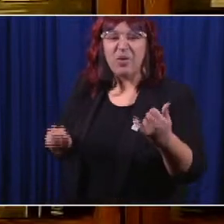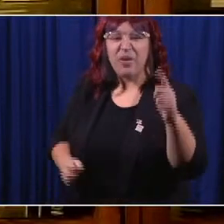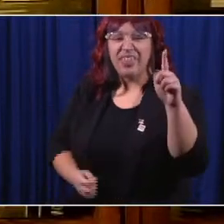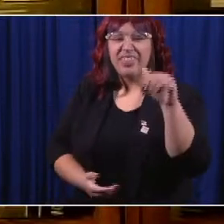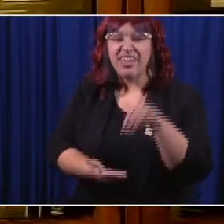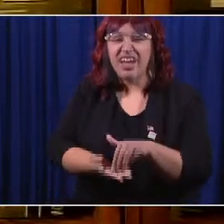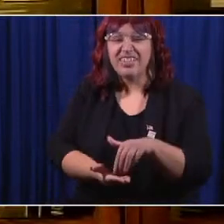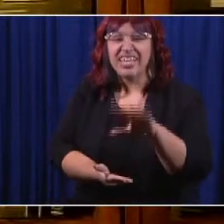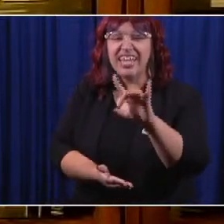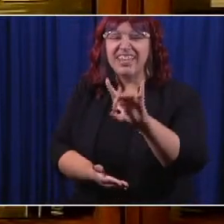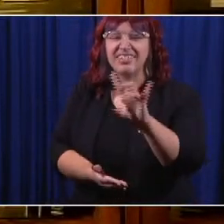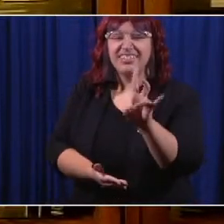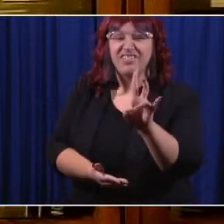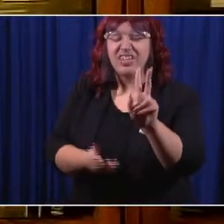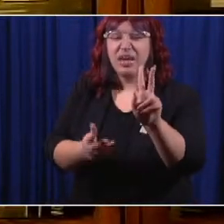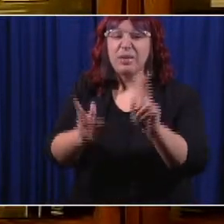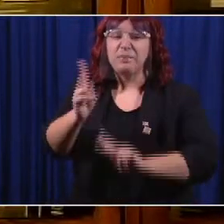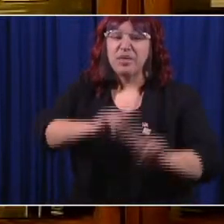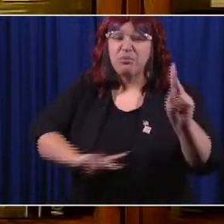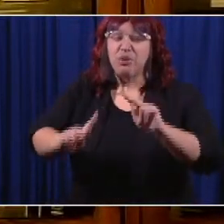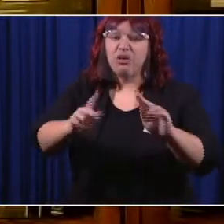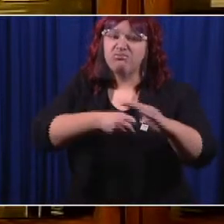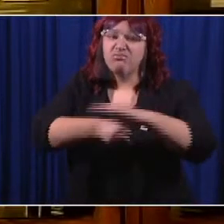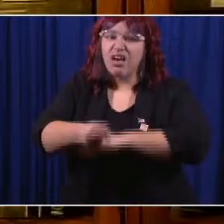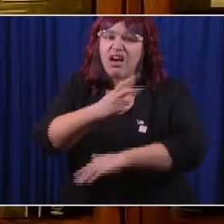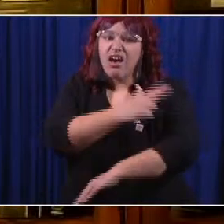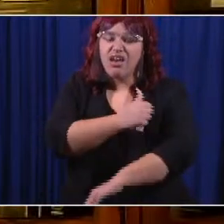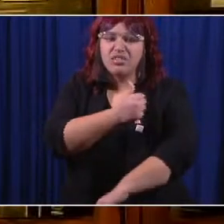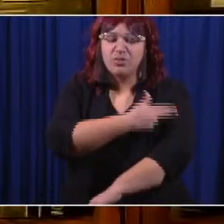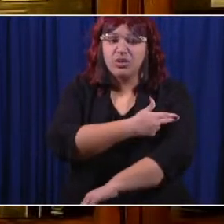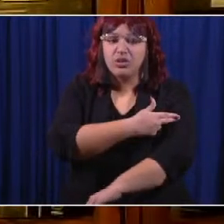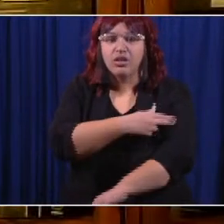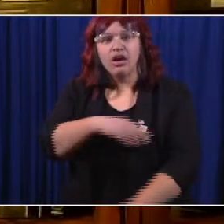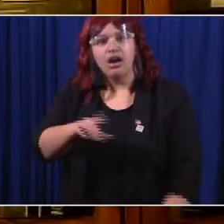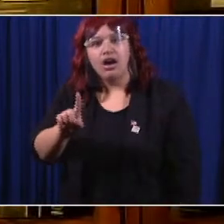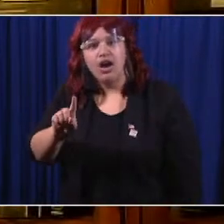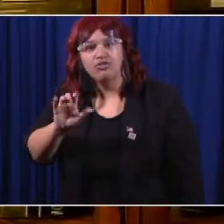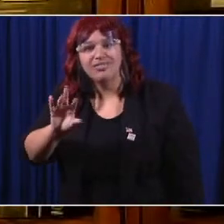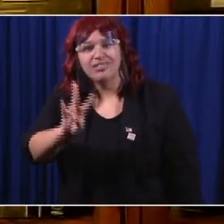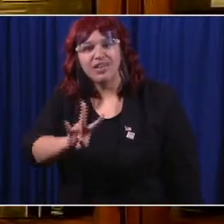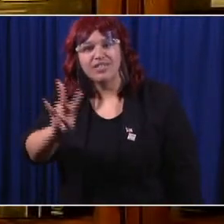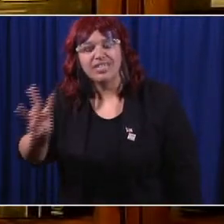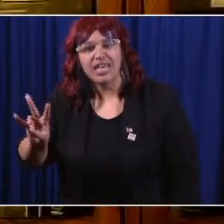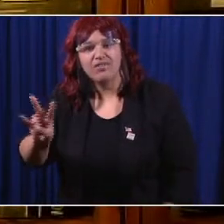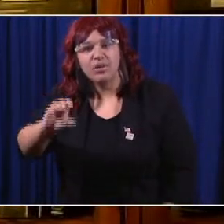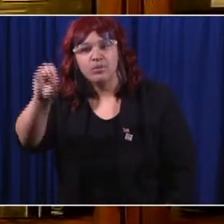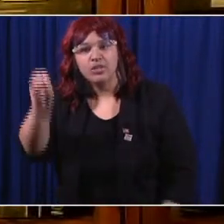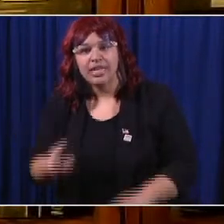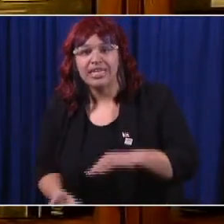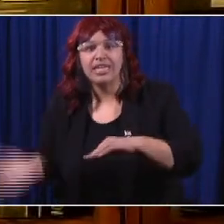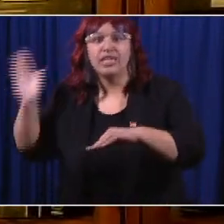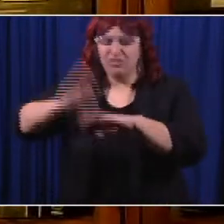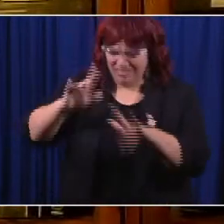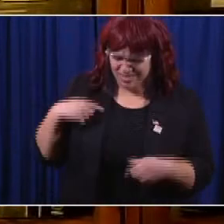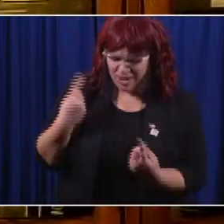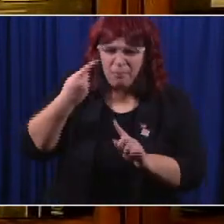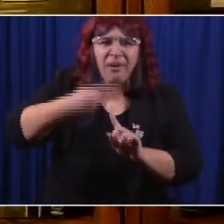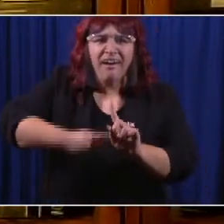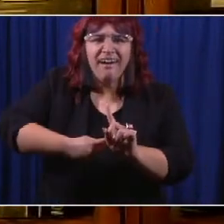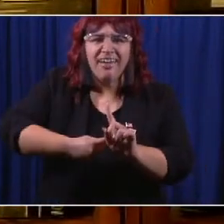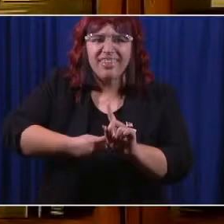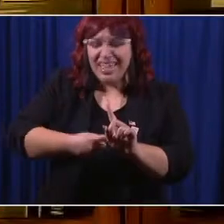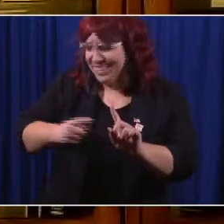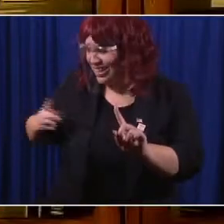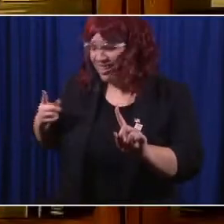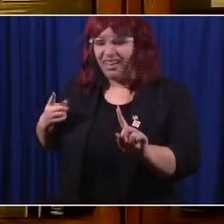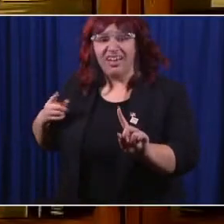1,087 patients in the hospital. That's a 177% increase in just a month from what was already a record